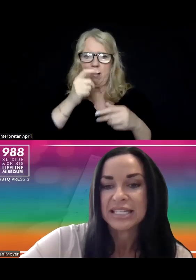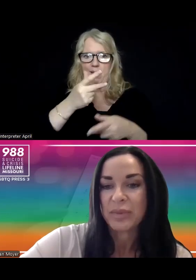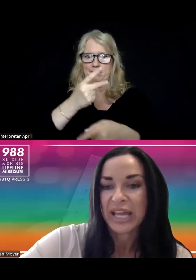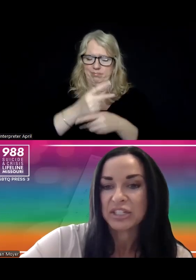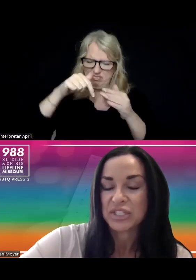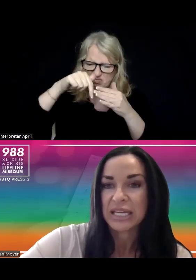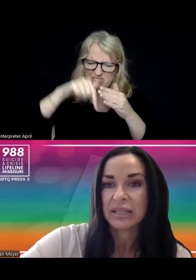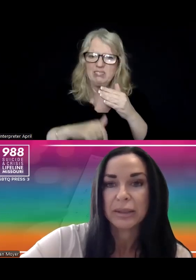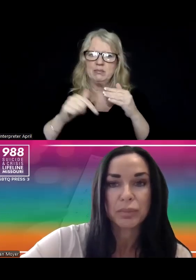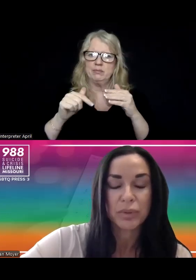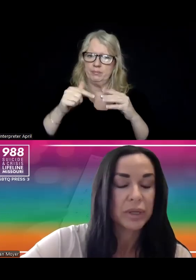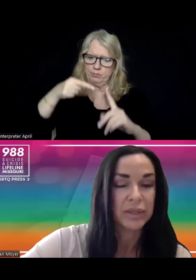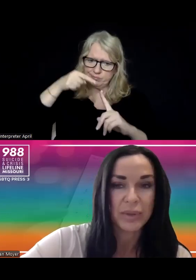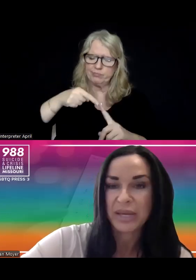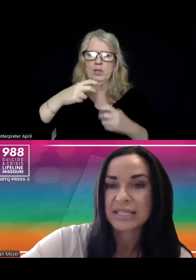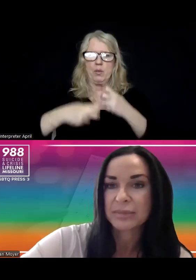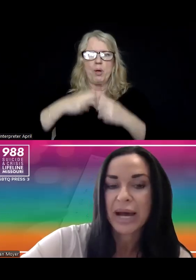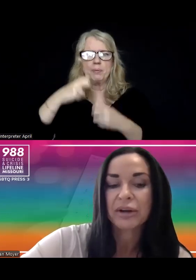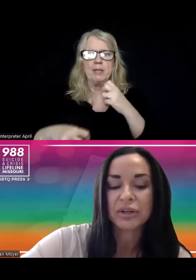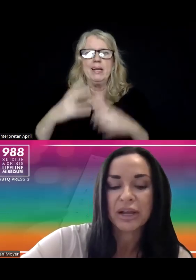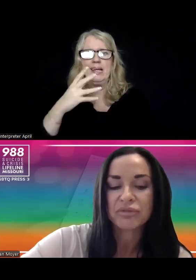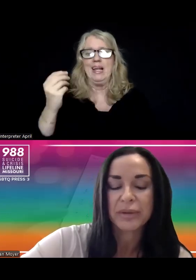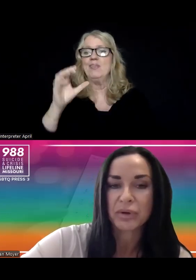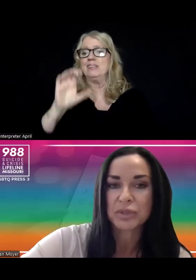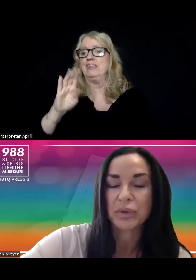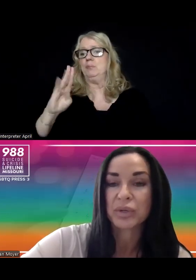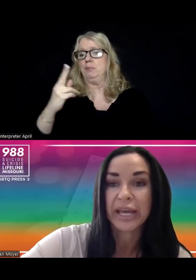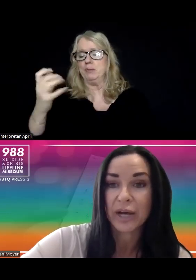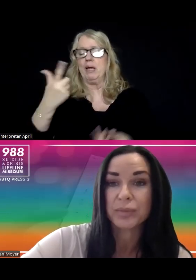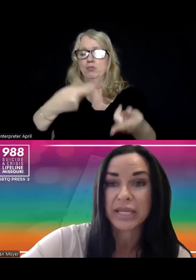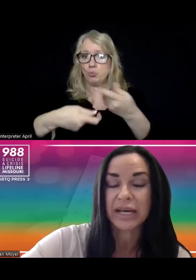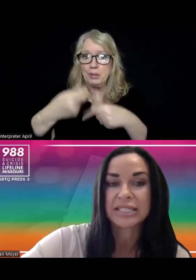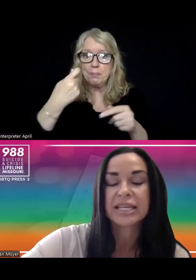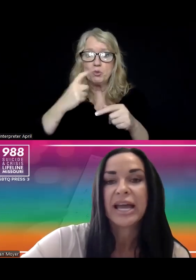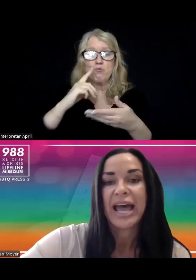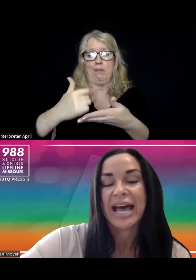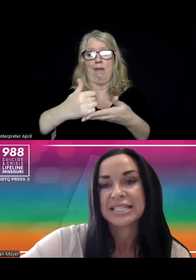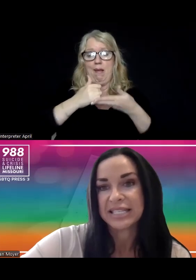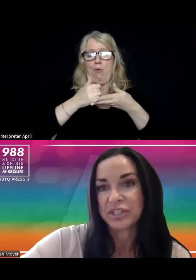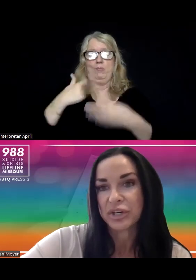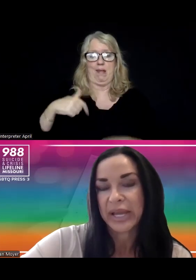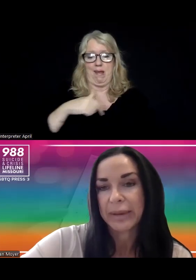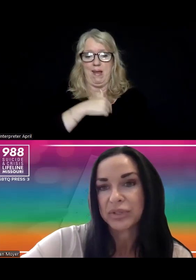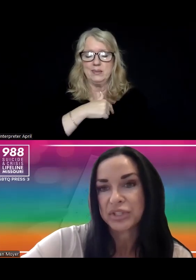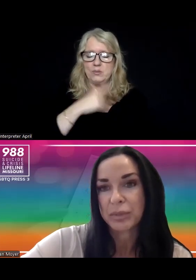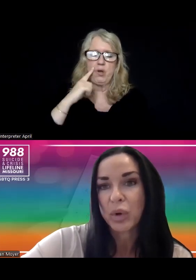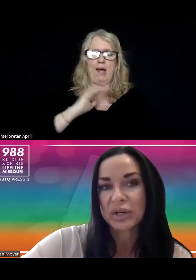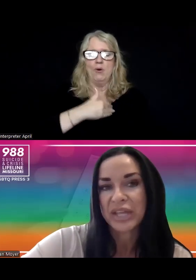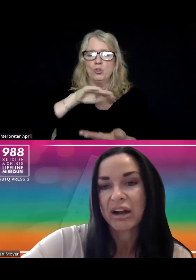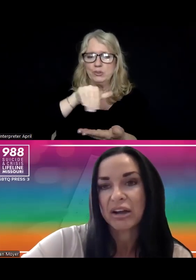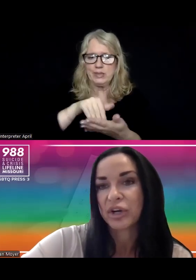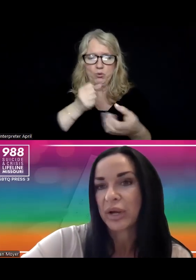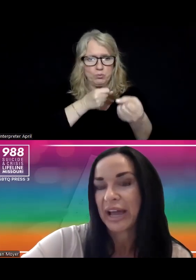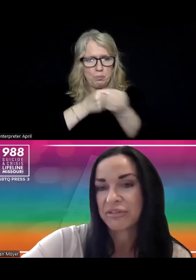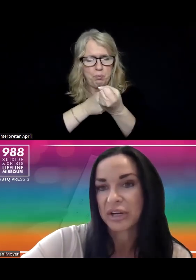And CCBHC, the PPS model of reimbursement, really helps us as a center be able to support